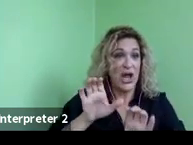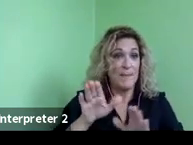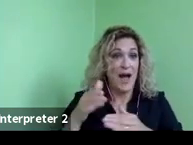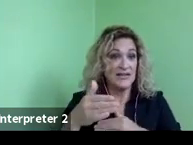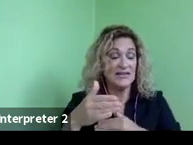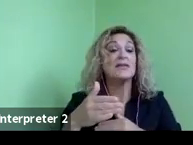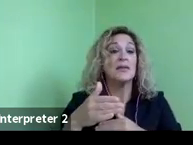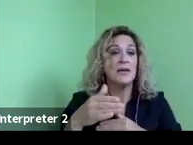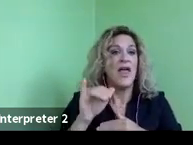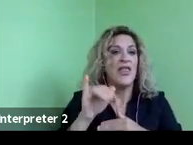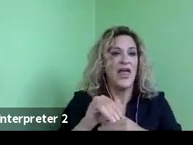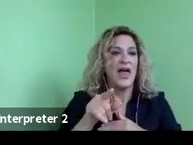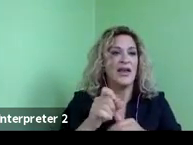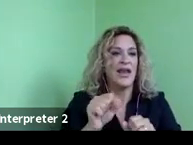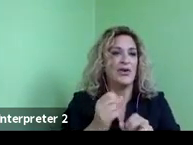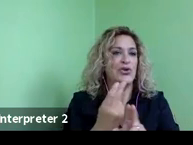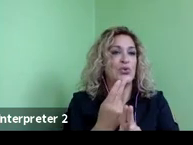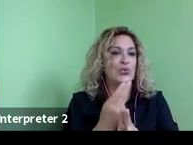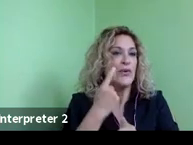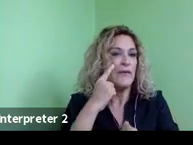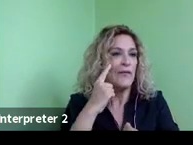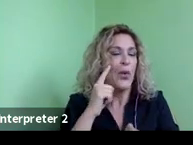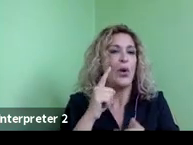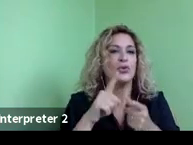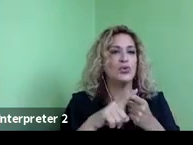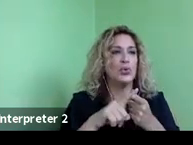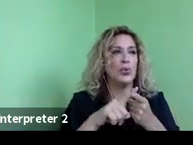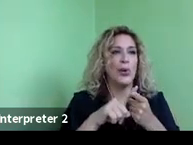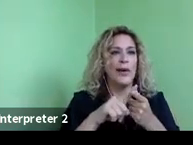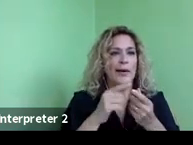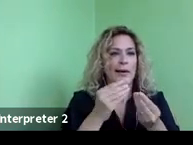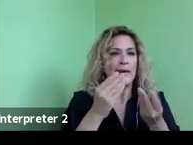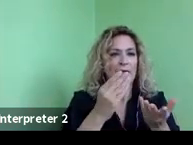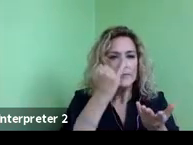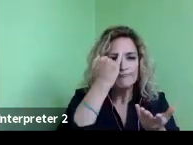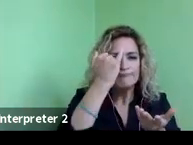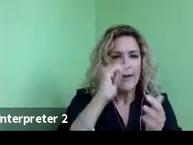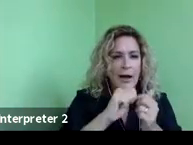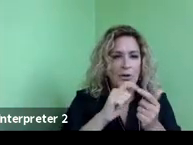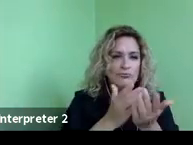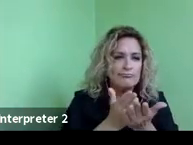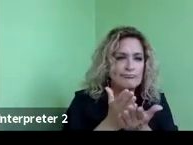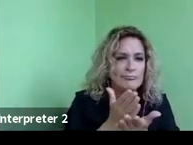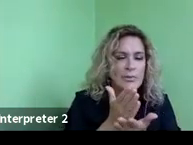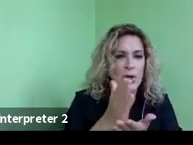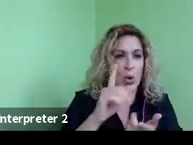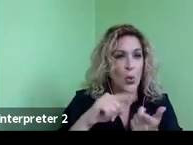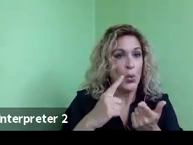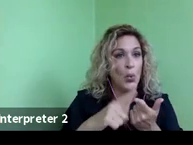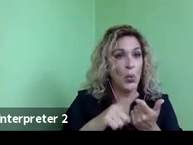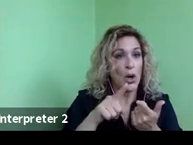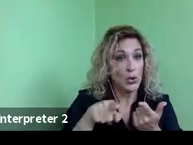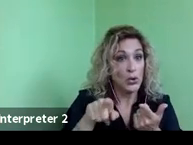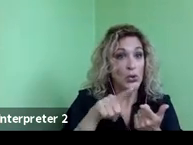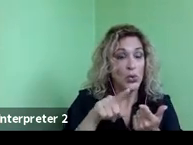be shared with funders as well, but it's really there to help you kind of navigate that delicate dance when a funder is